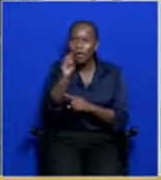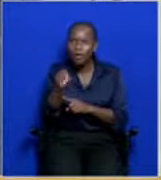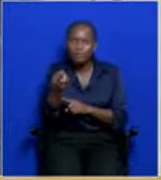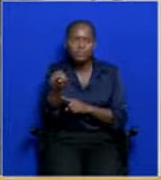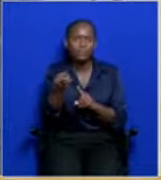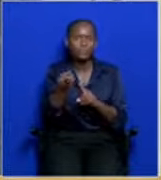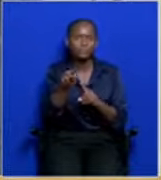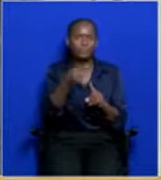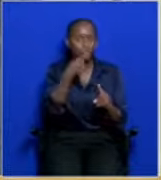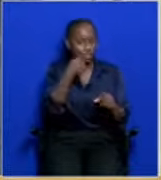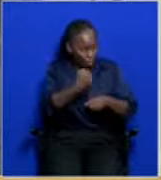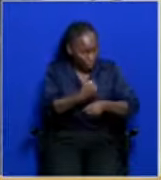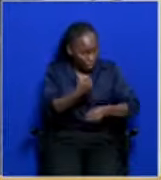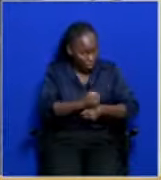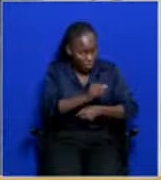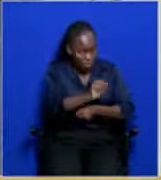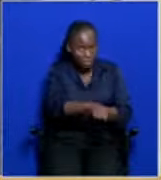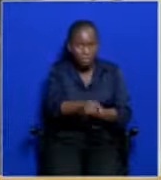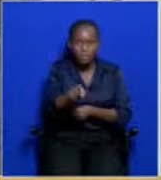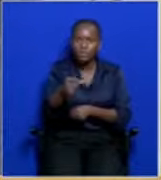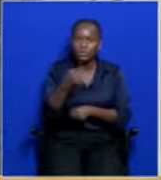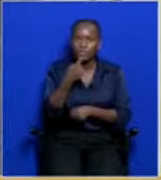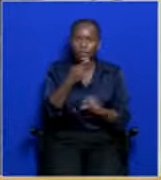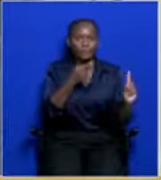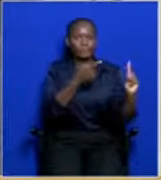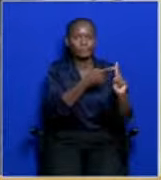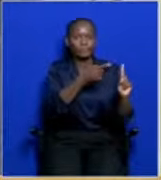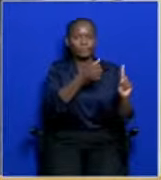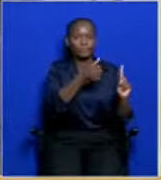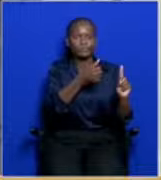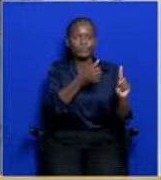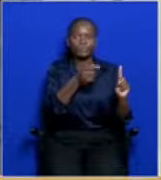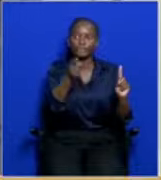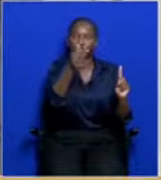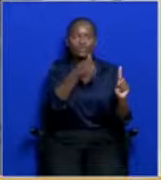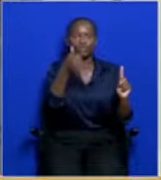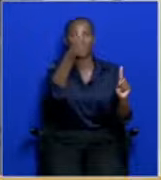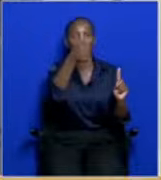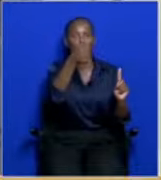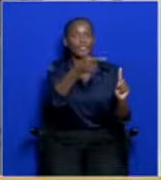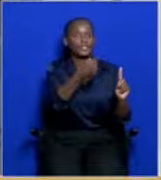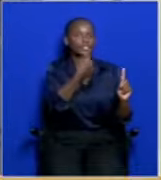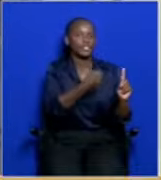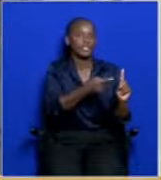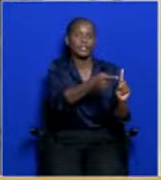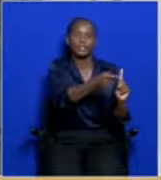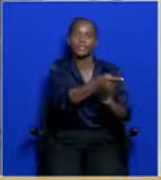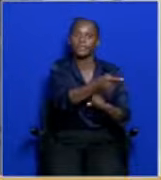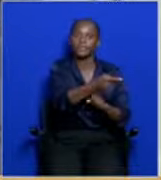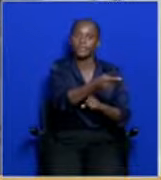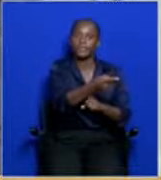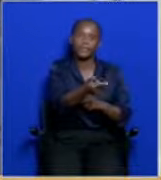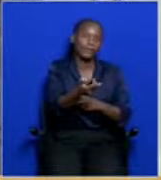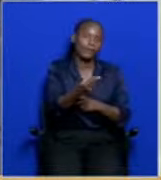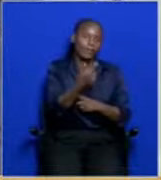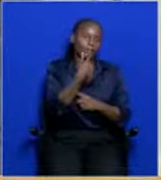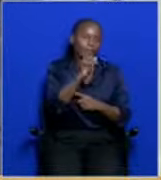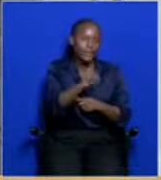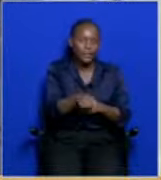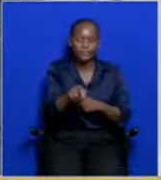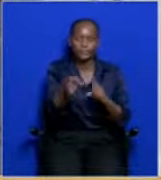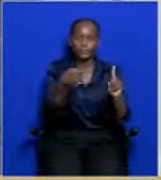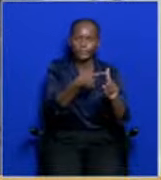she's my member. She was on duty, I'm aware she was working in the area of Captain